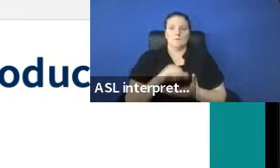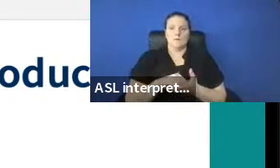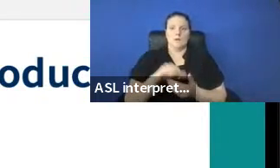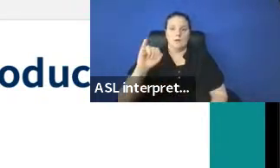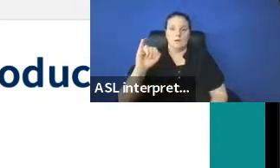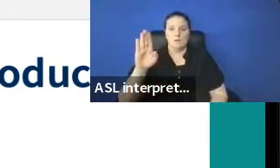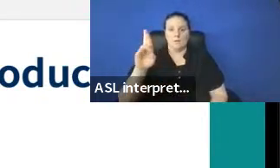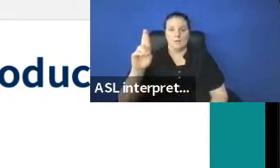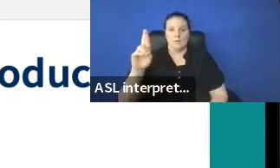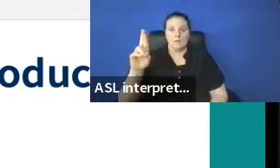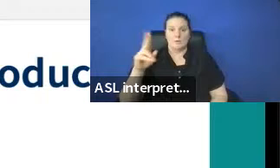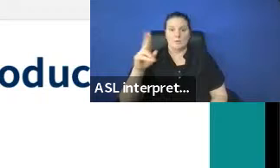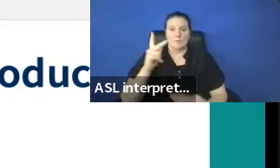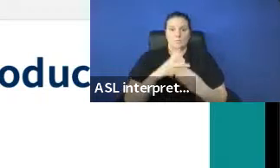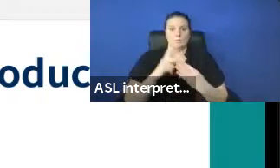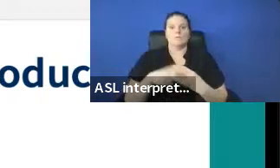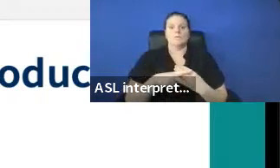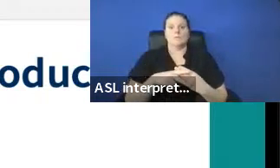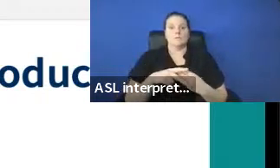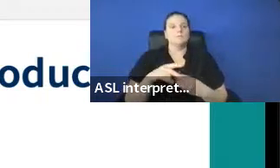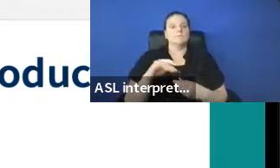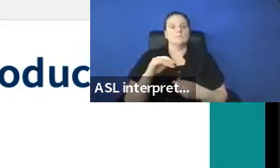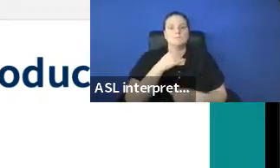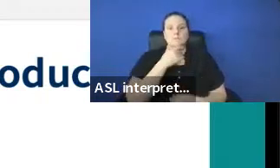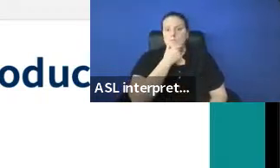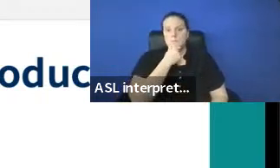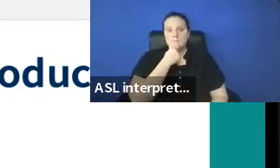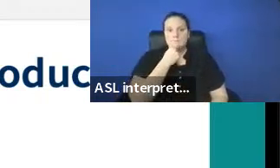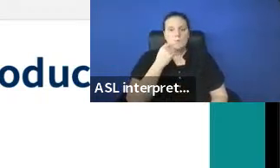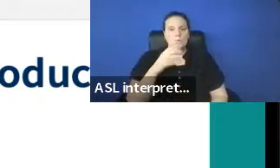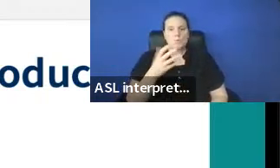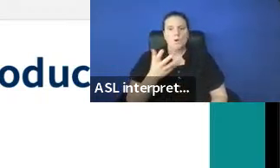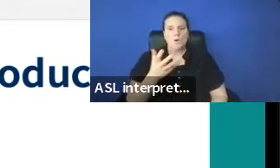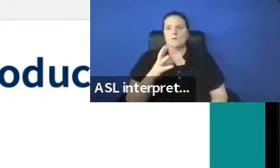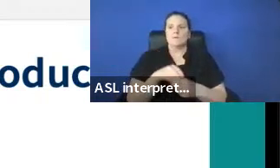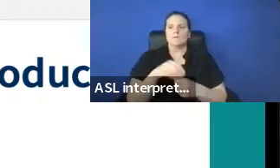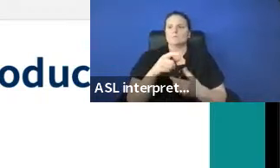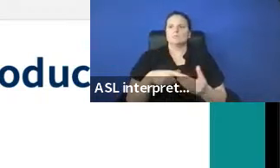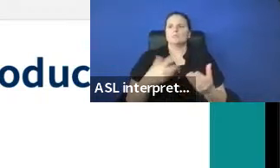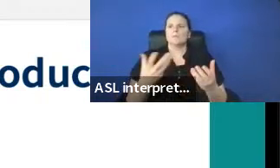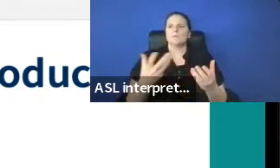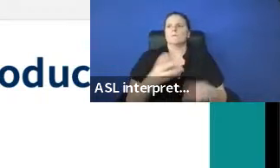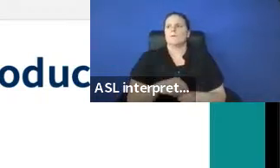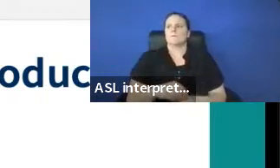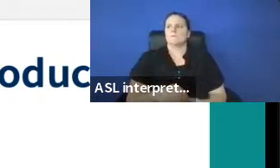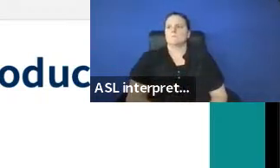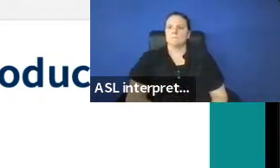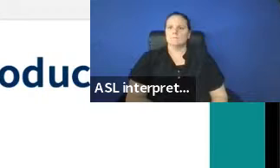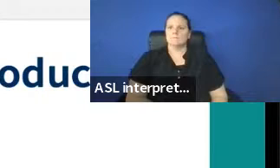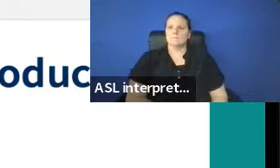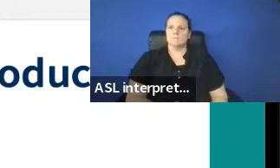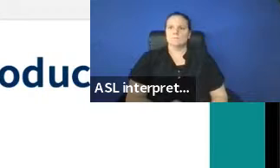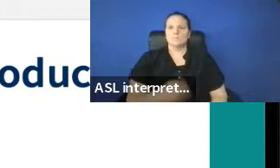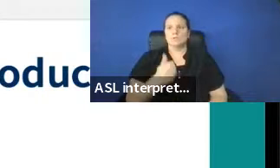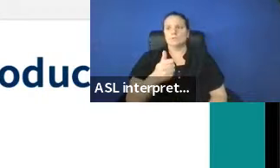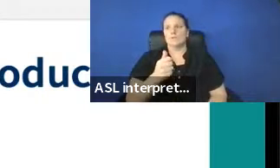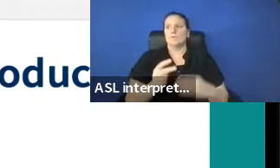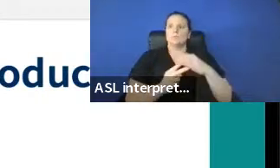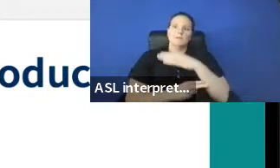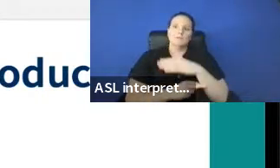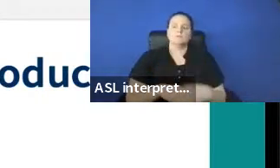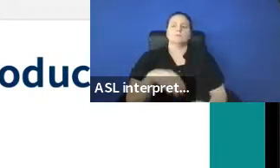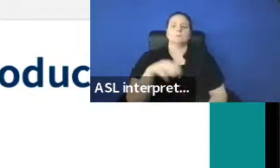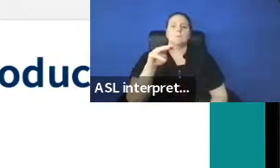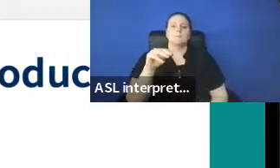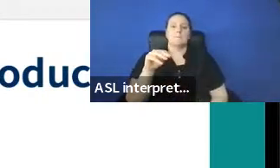project, Interstate Bridge Replacement Project, what element would you be? Would you be a bridge, the main line,